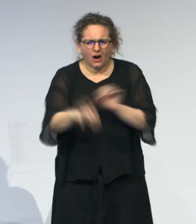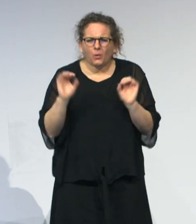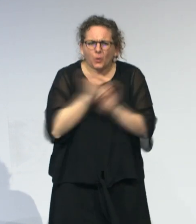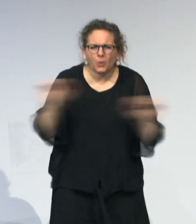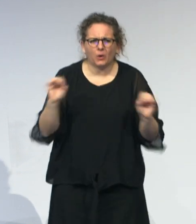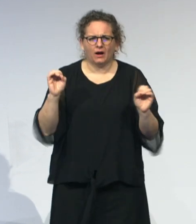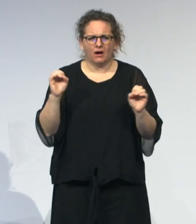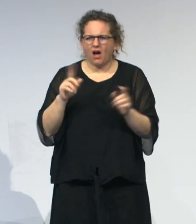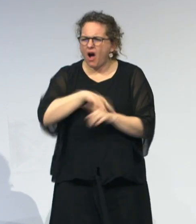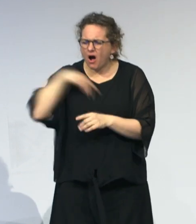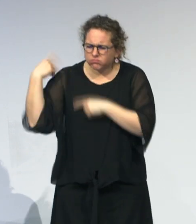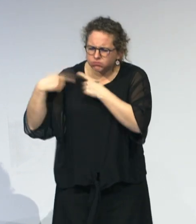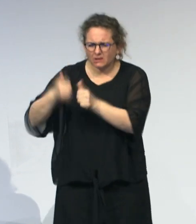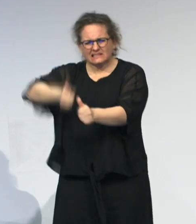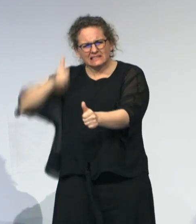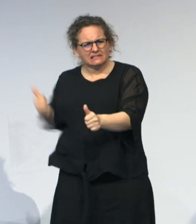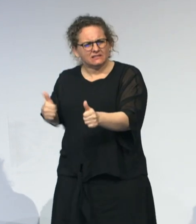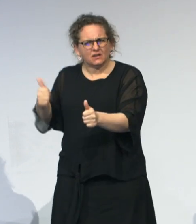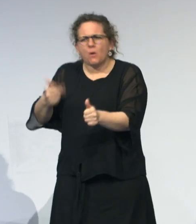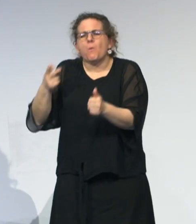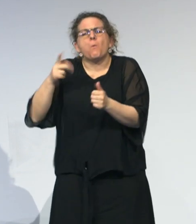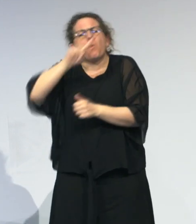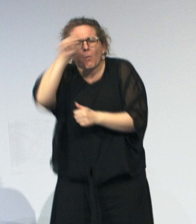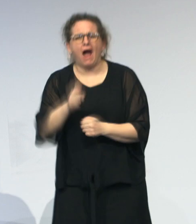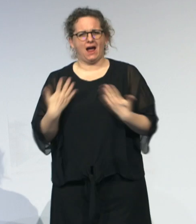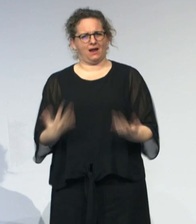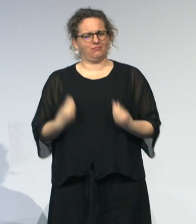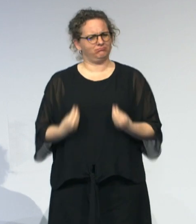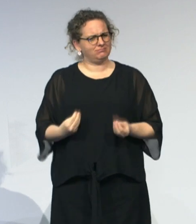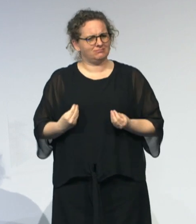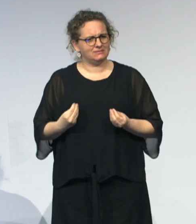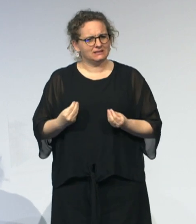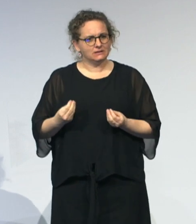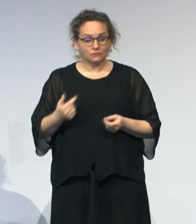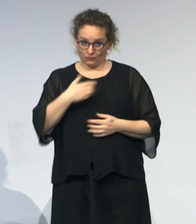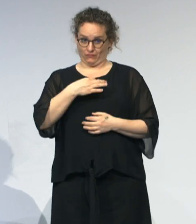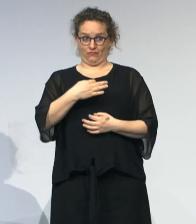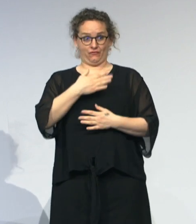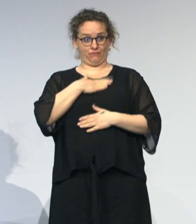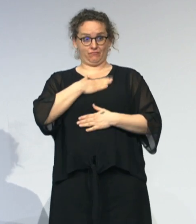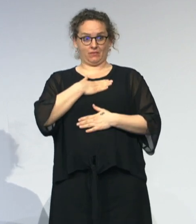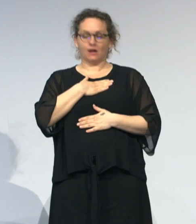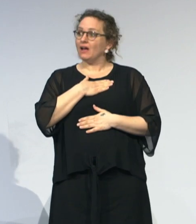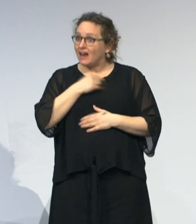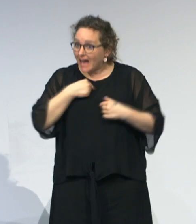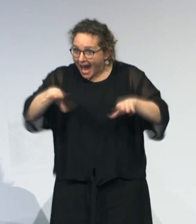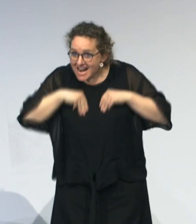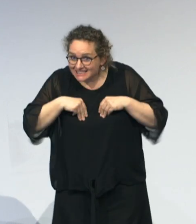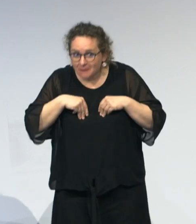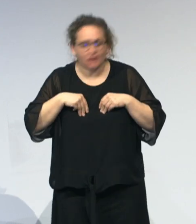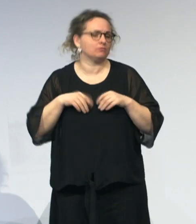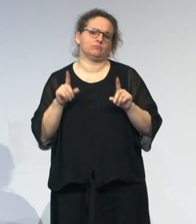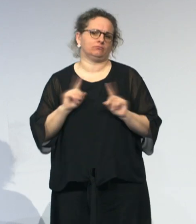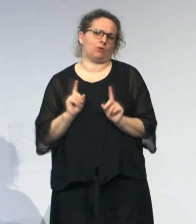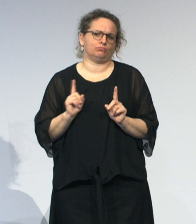be educated was, to me and my colleagues, totally unacceptable. The one shining and positive